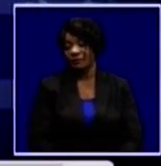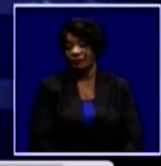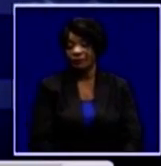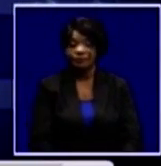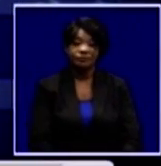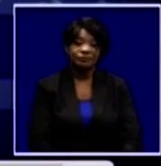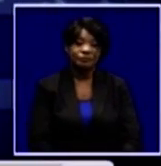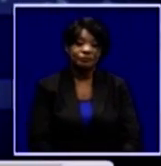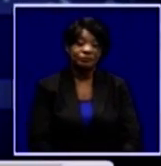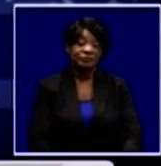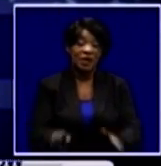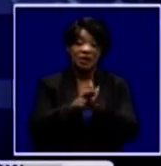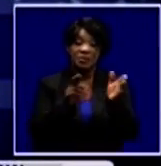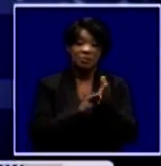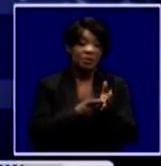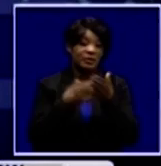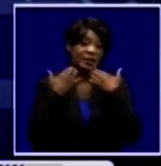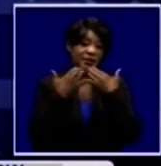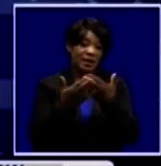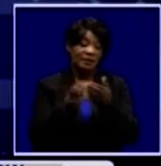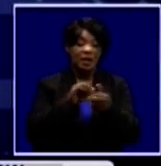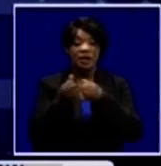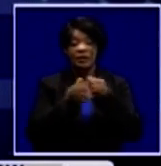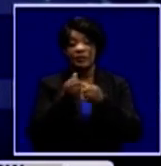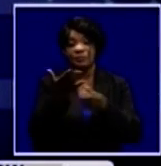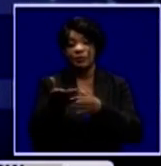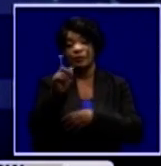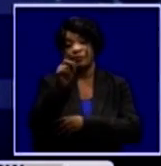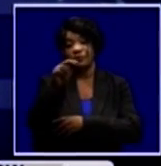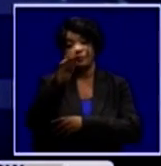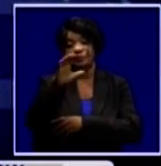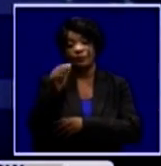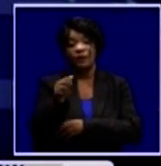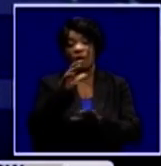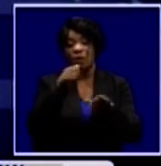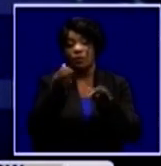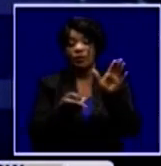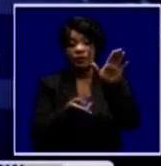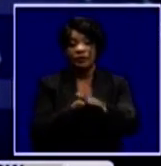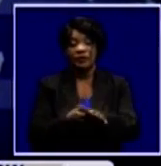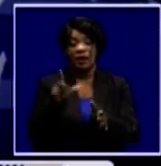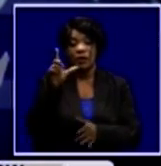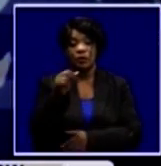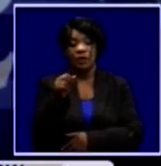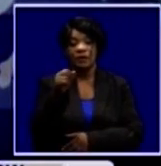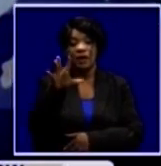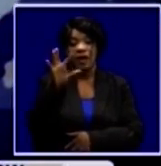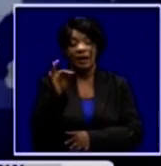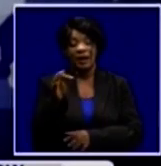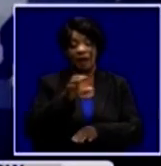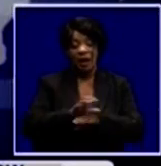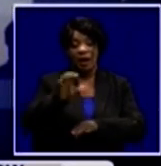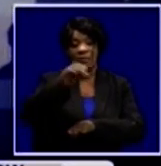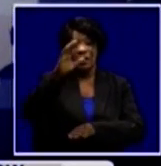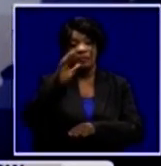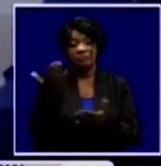Well, thank you, Paul, for that report. And in sports news this evening, ZNBC will not televise the 2019 Cameroon Africa